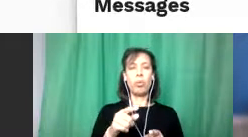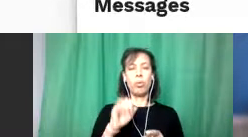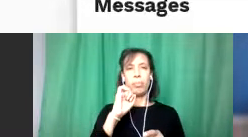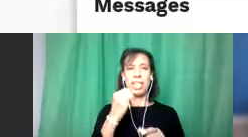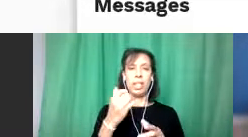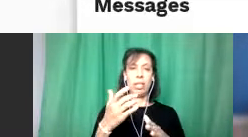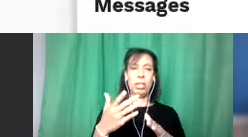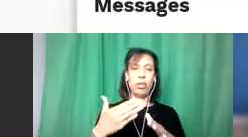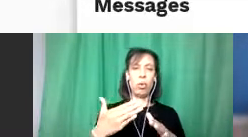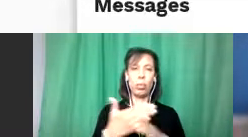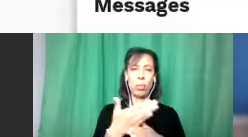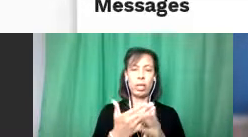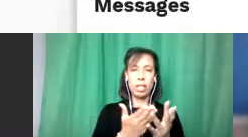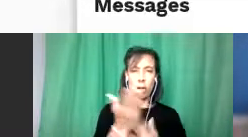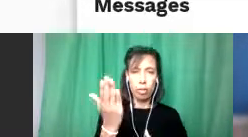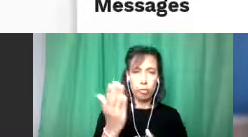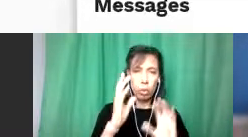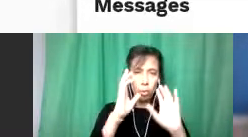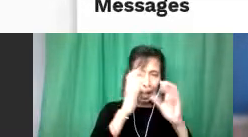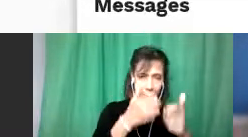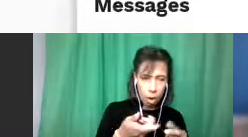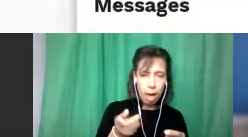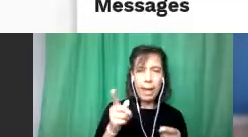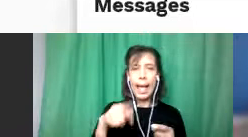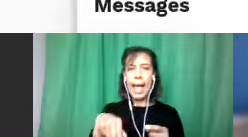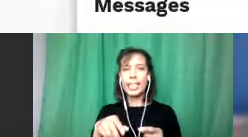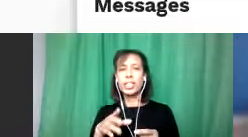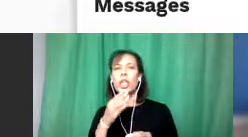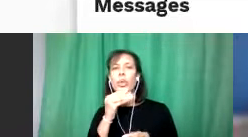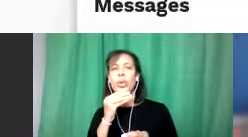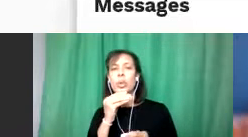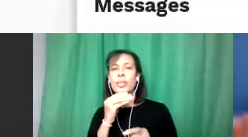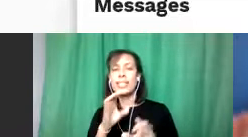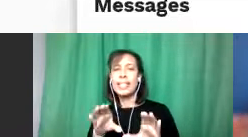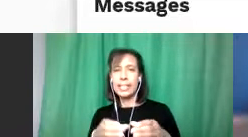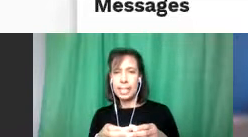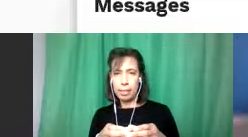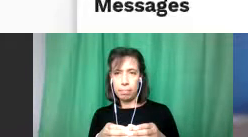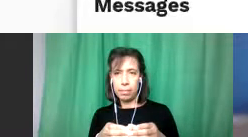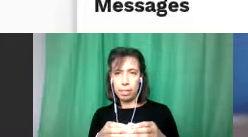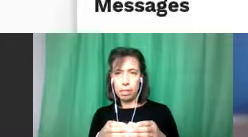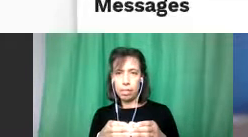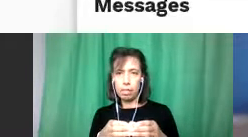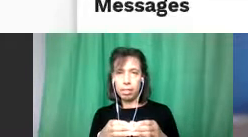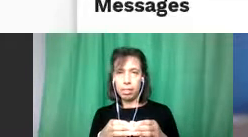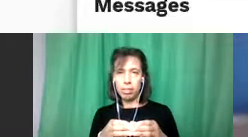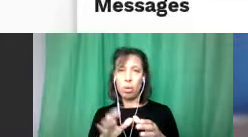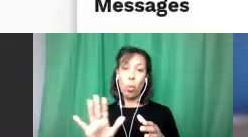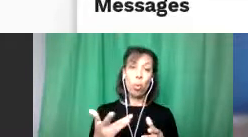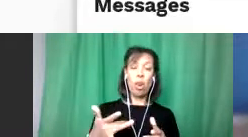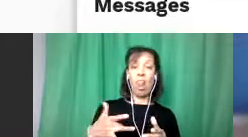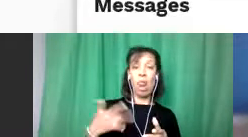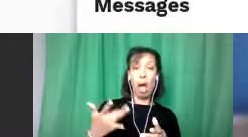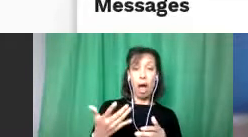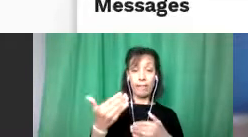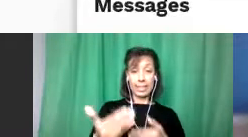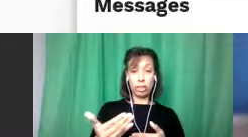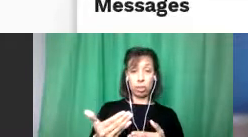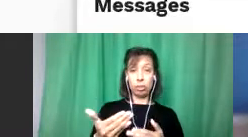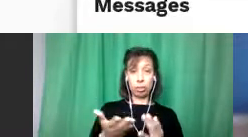through Teams. We're using those two platforms. So all of the live sessions will happen on Teams. All of